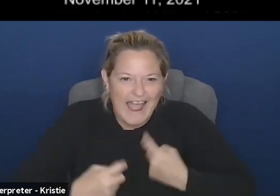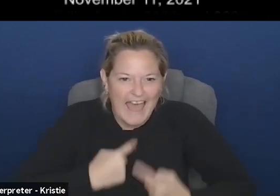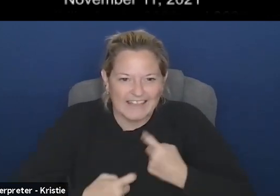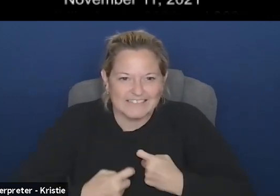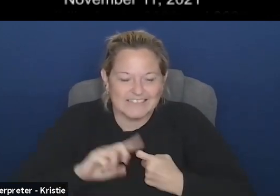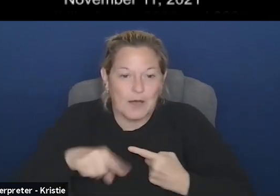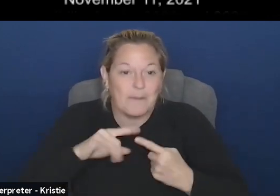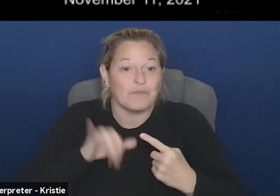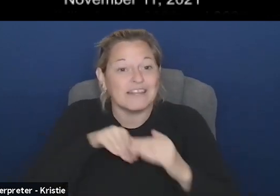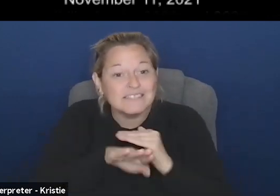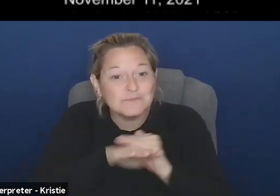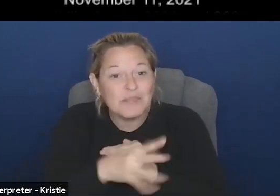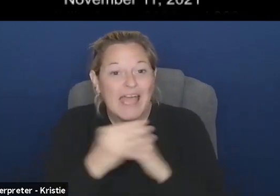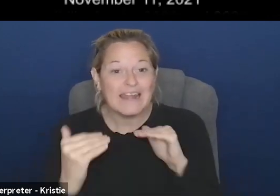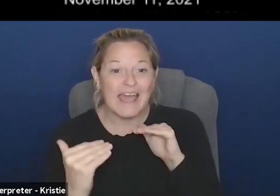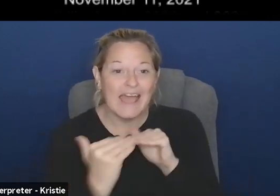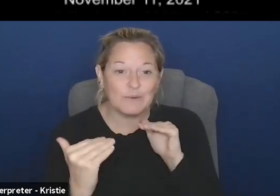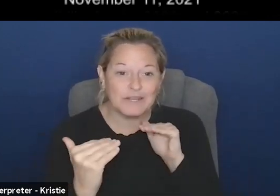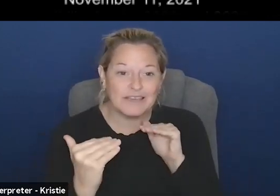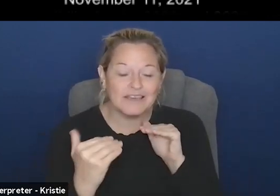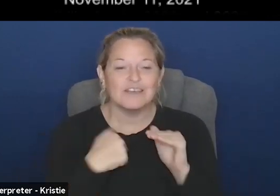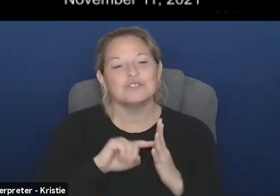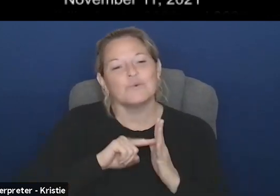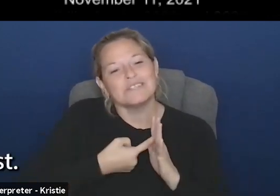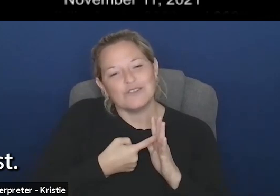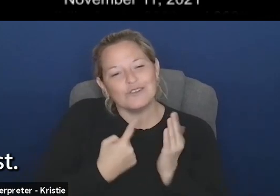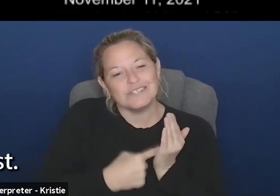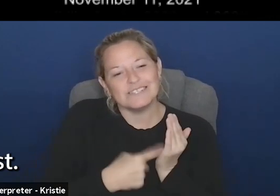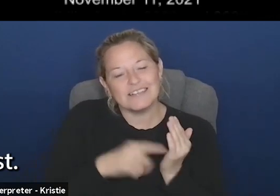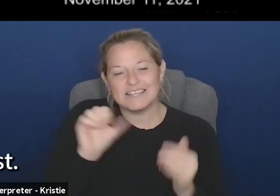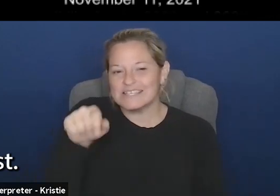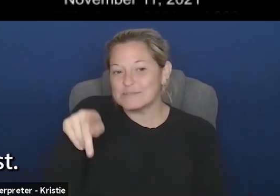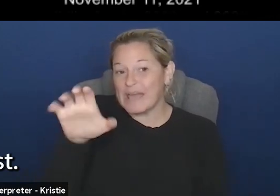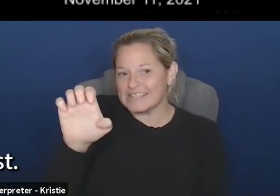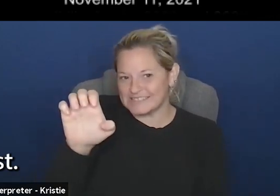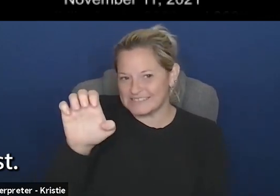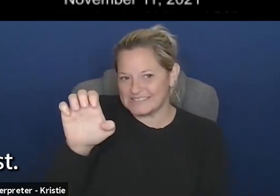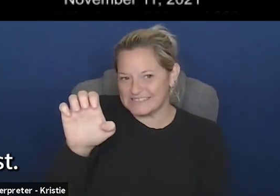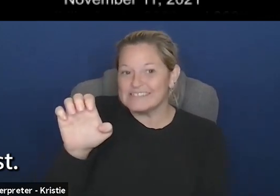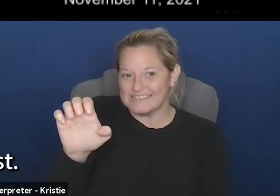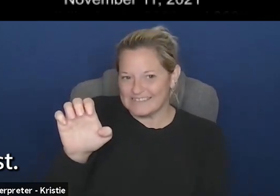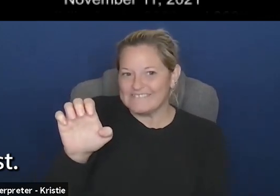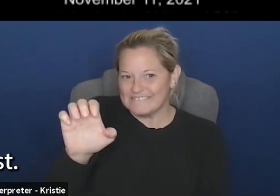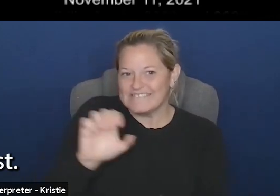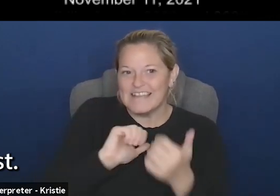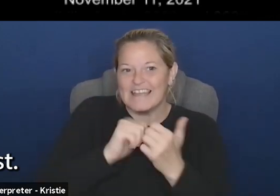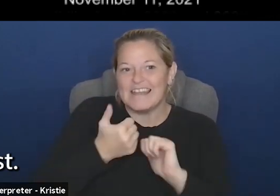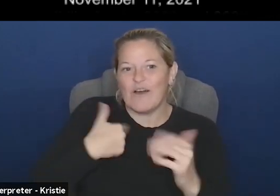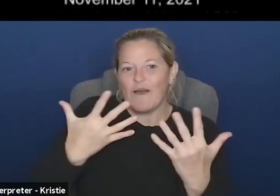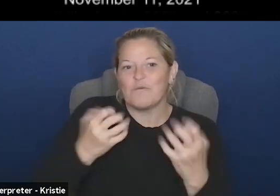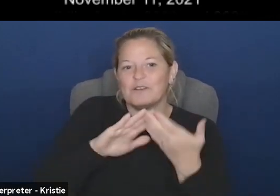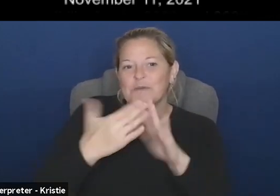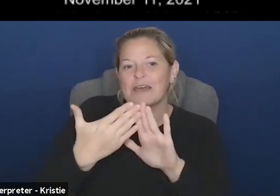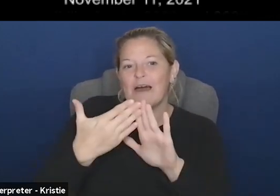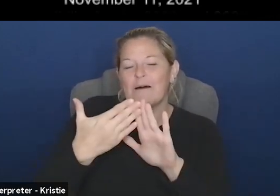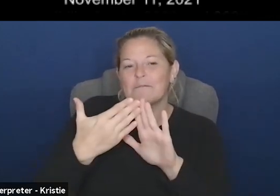equity. So I started talking about space, and how I wanted to be a space scientist,